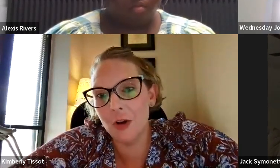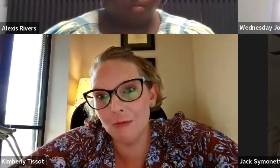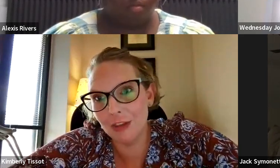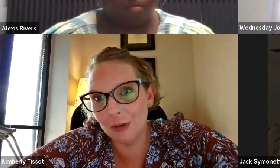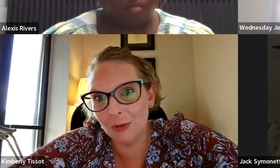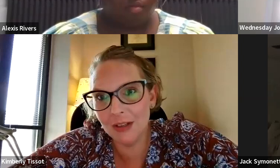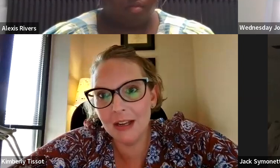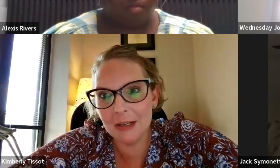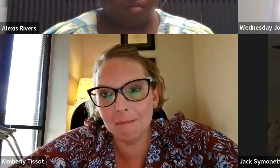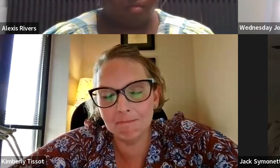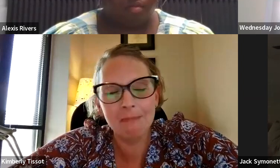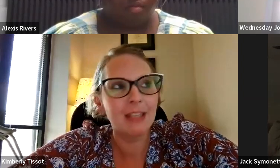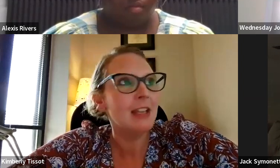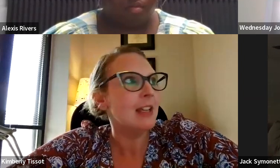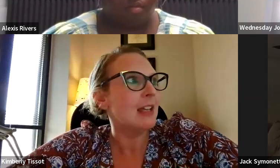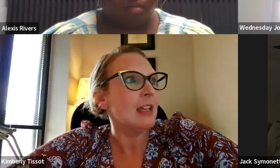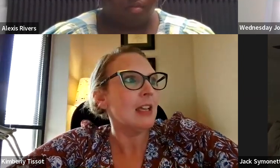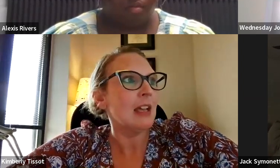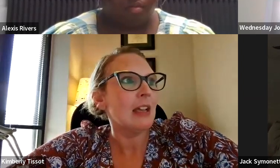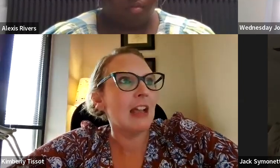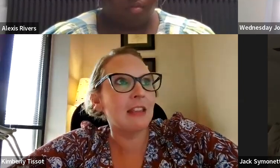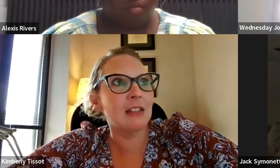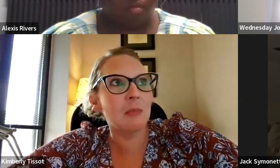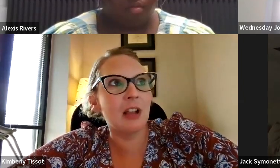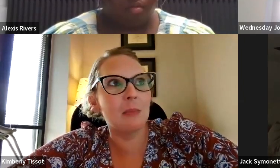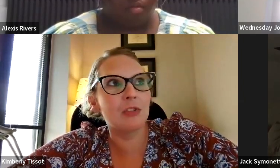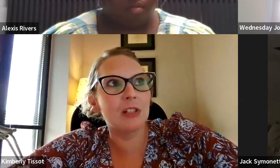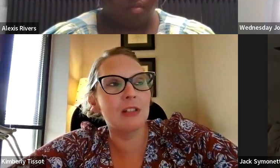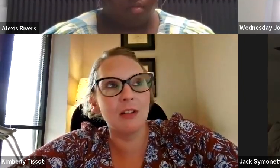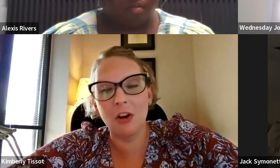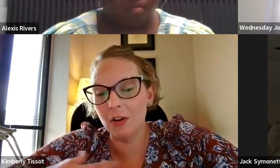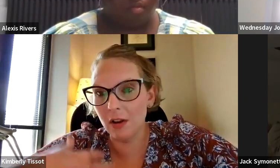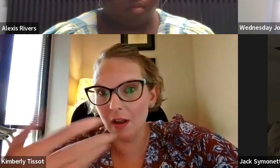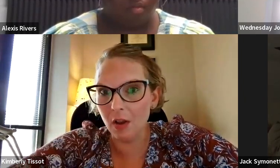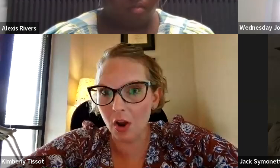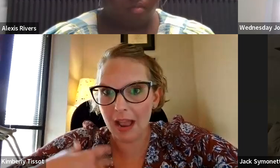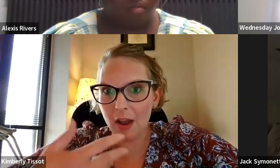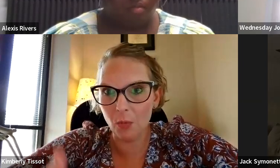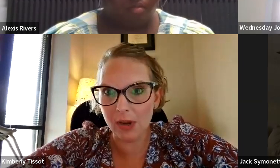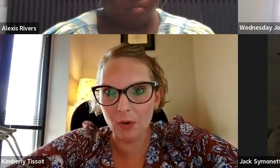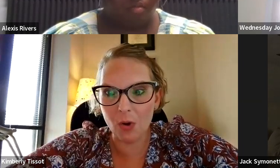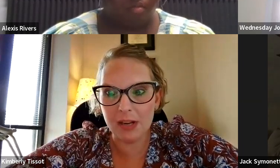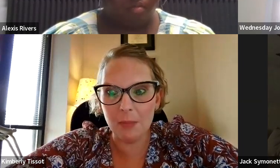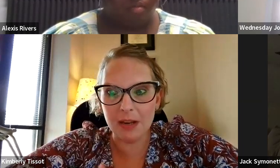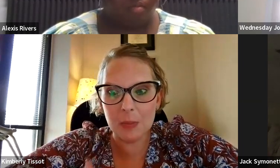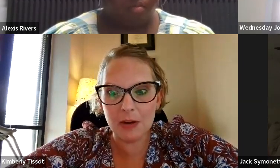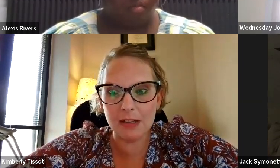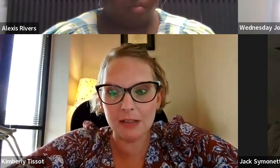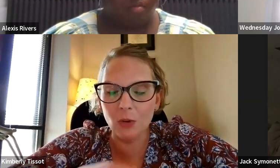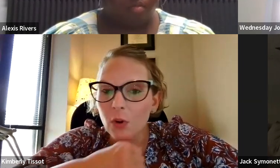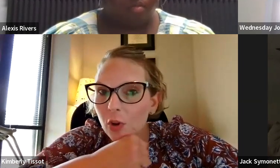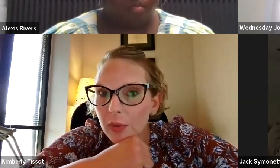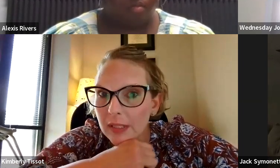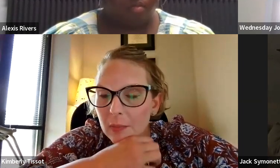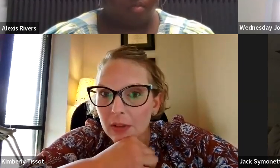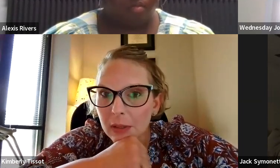definitely agree with you. I think sometimes just our how we are growing up and experiencing